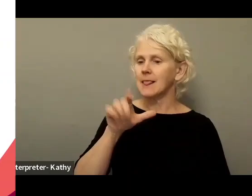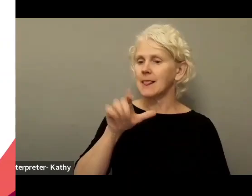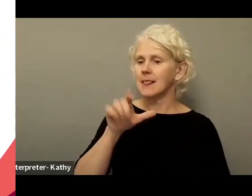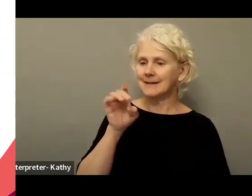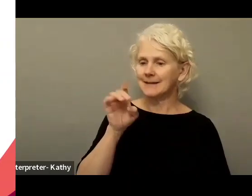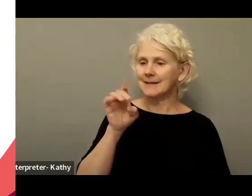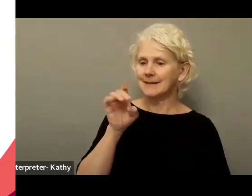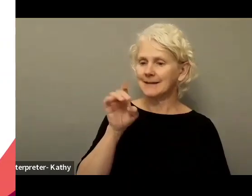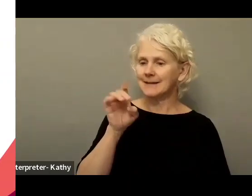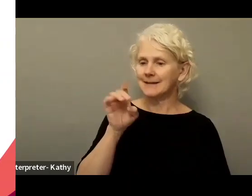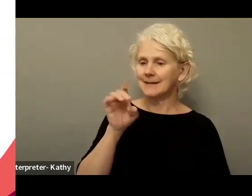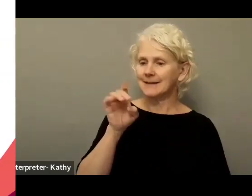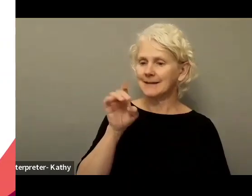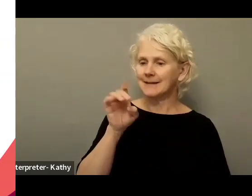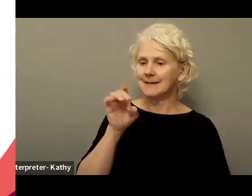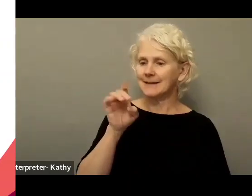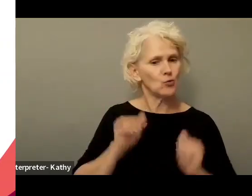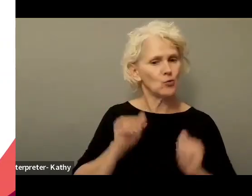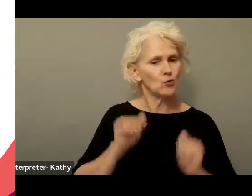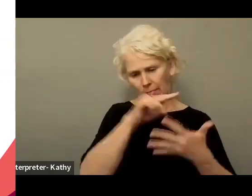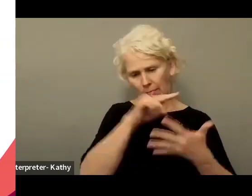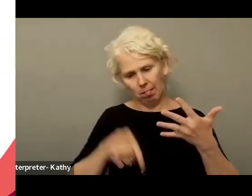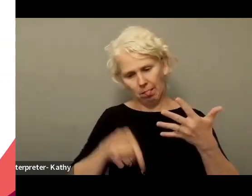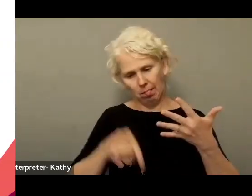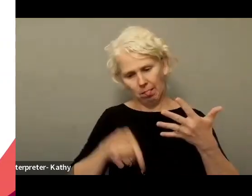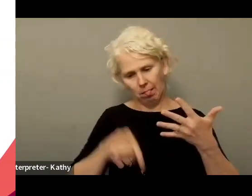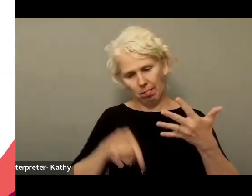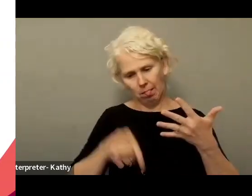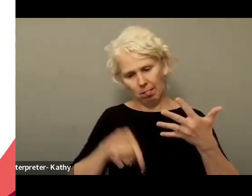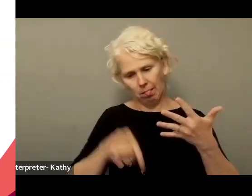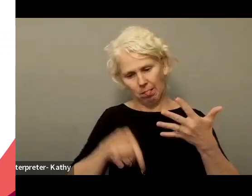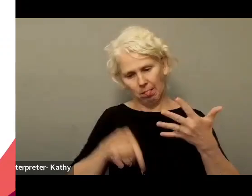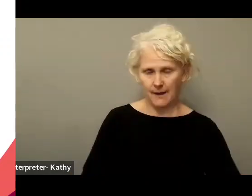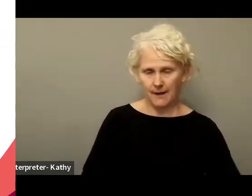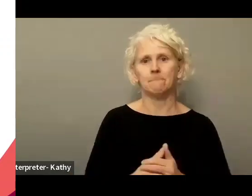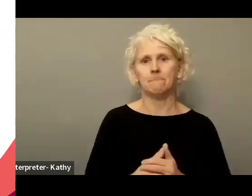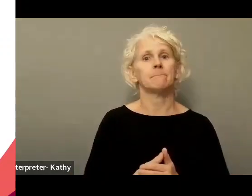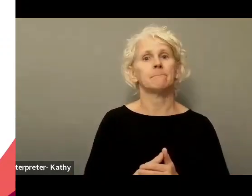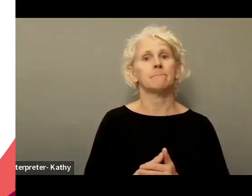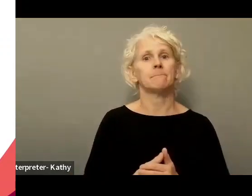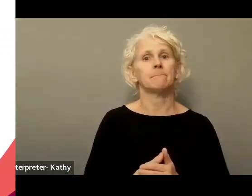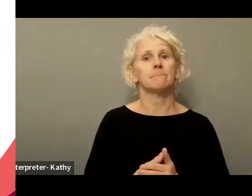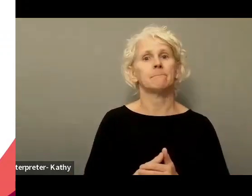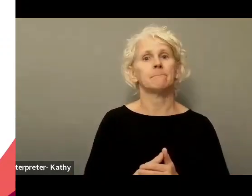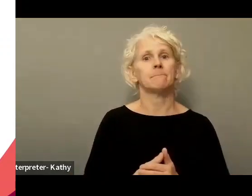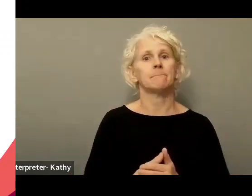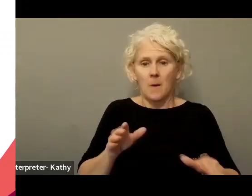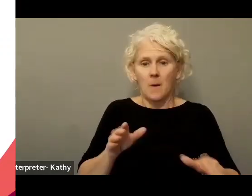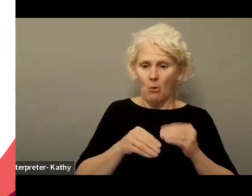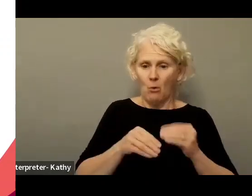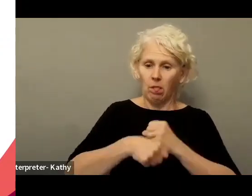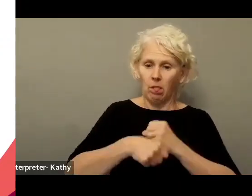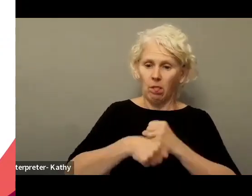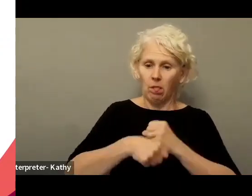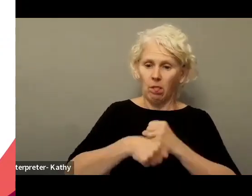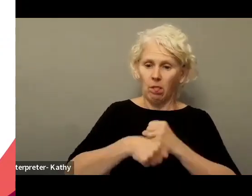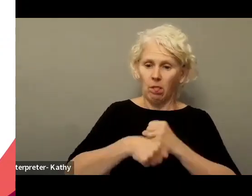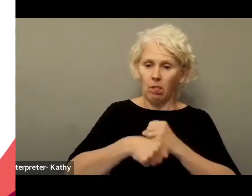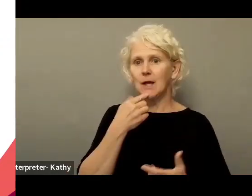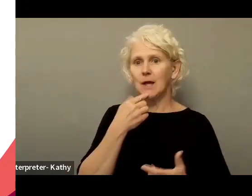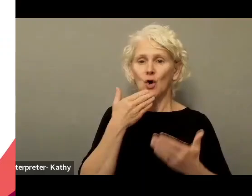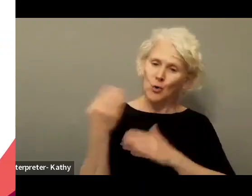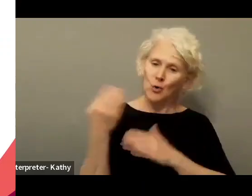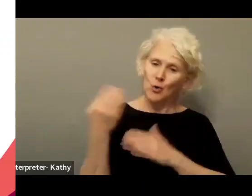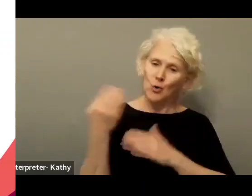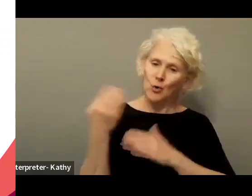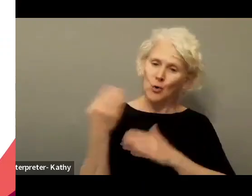YouTube channel that you can check out. So without any further ado, I will bid you all a good day,